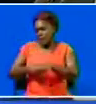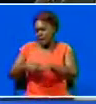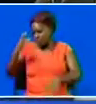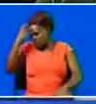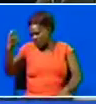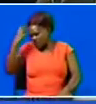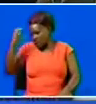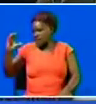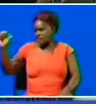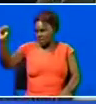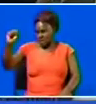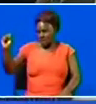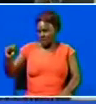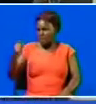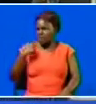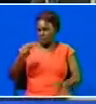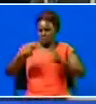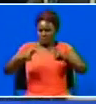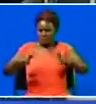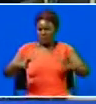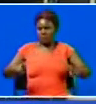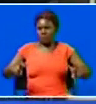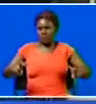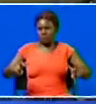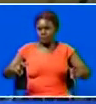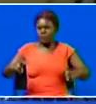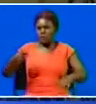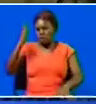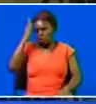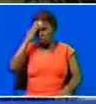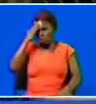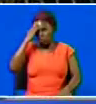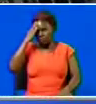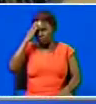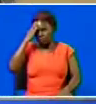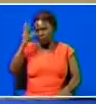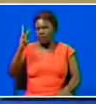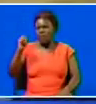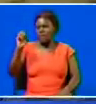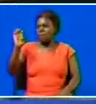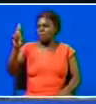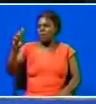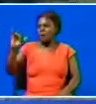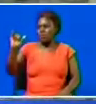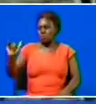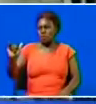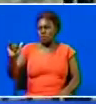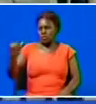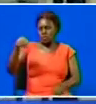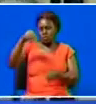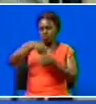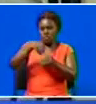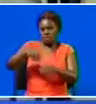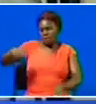Cabinet Secretary Fred Matiang'i claimed that investigations had established presence of mercury in the consignment.